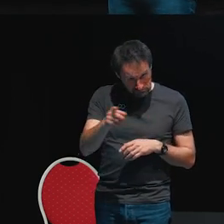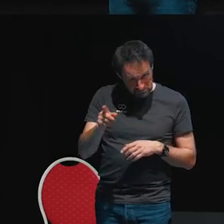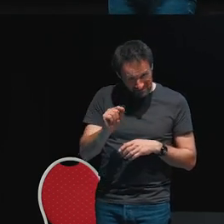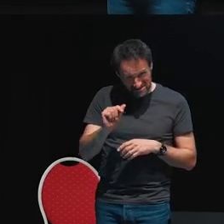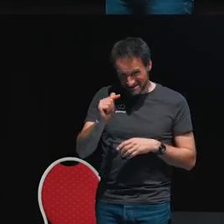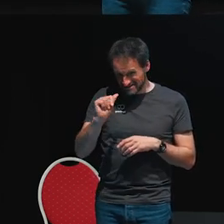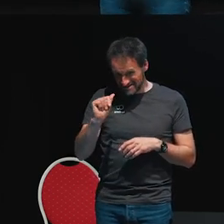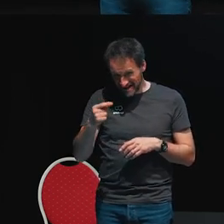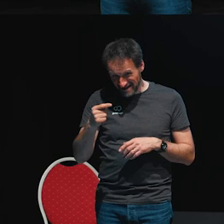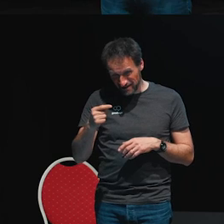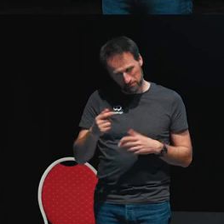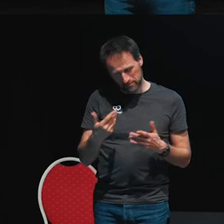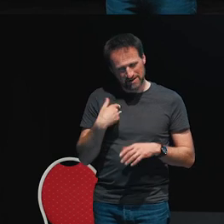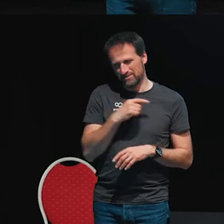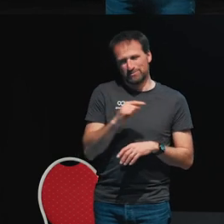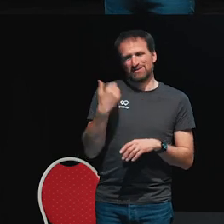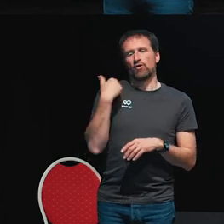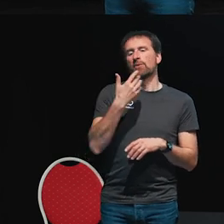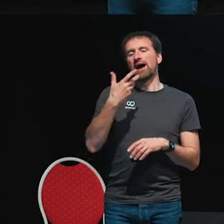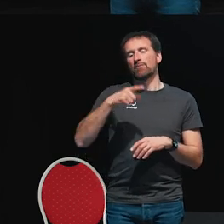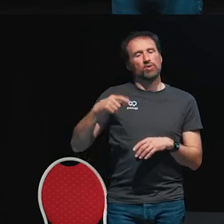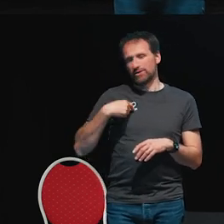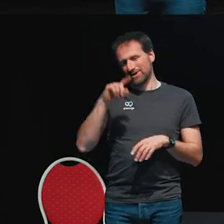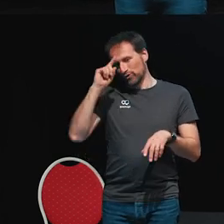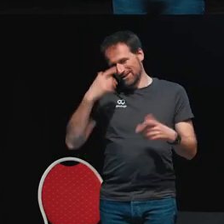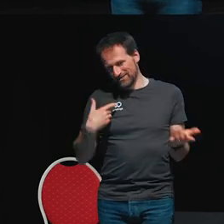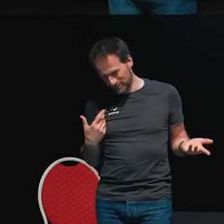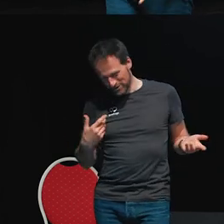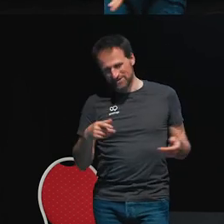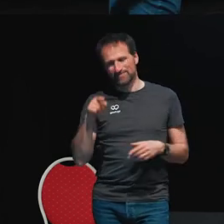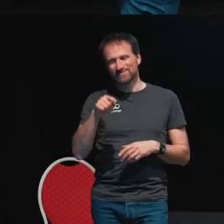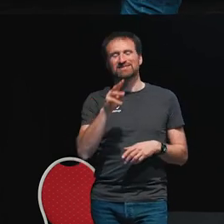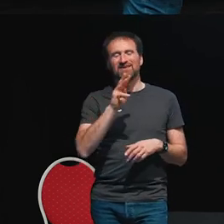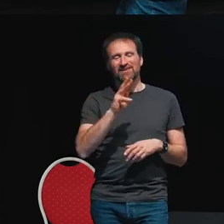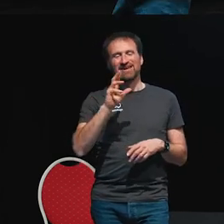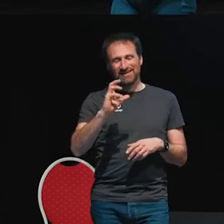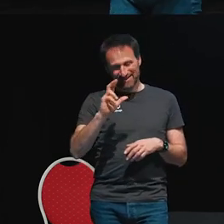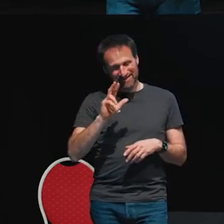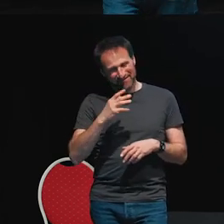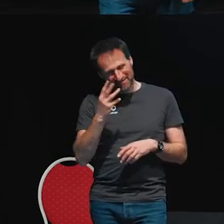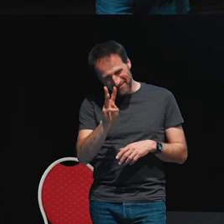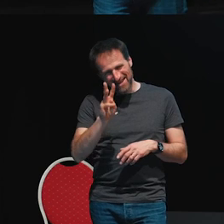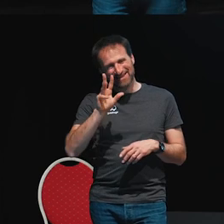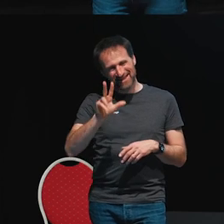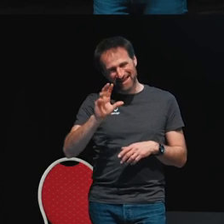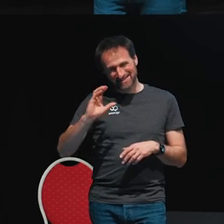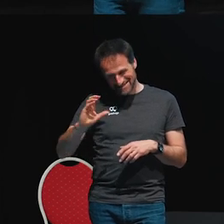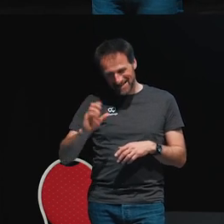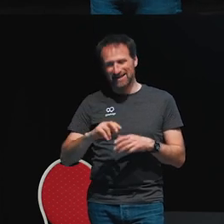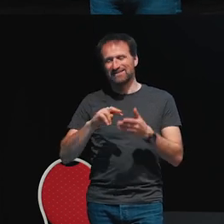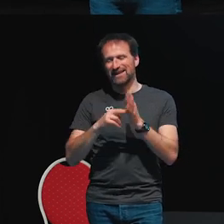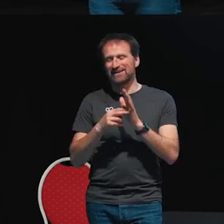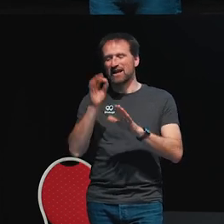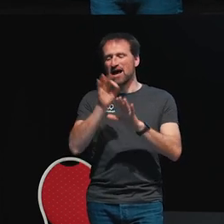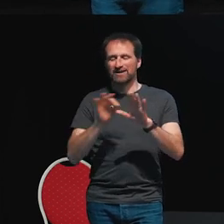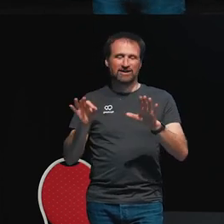So tag is a W3C technical architecture group. It's a group of people pictured in here. Elected from